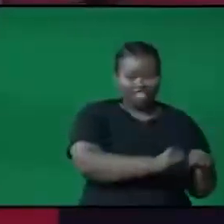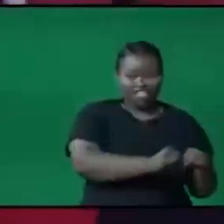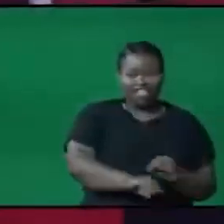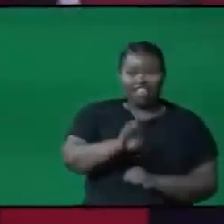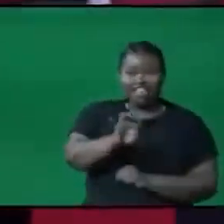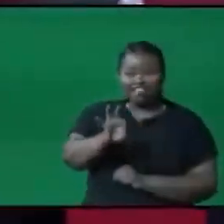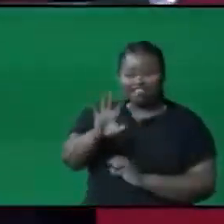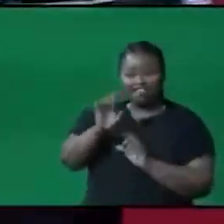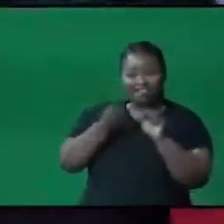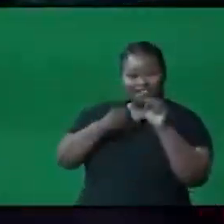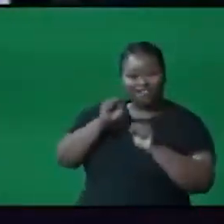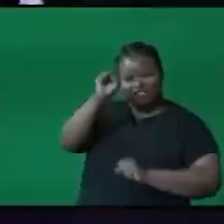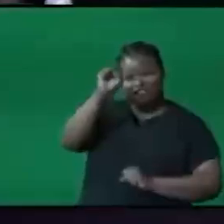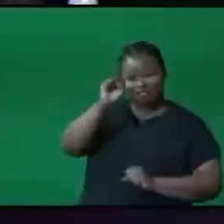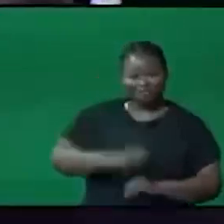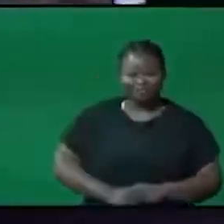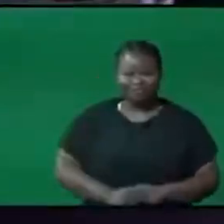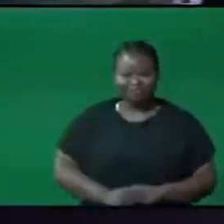Viva EFF, viva.